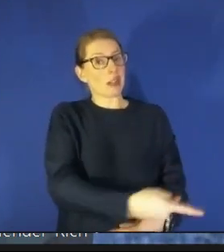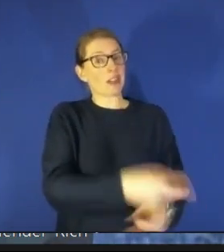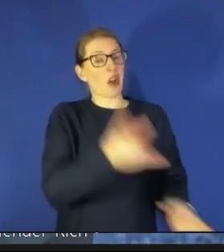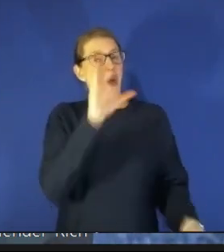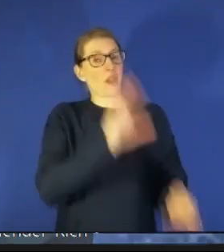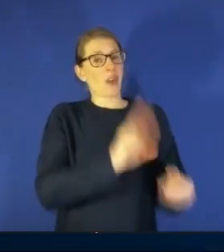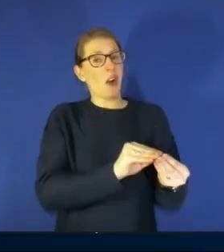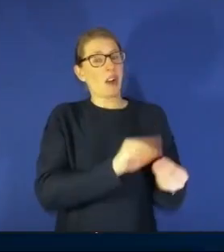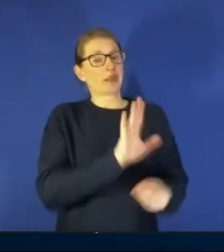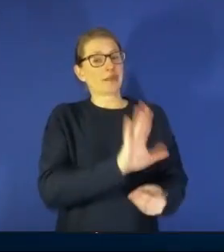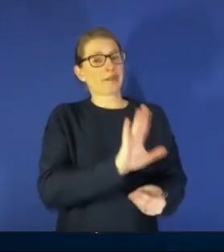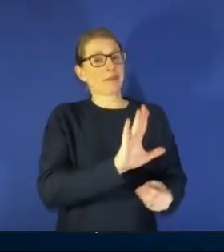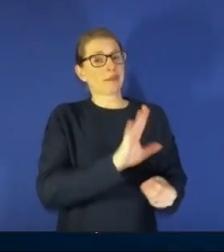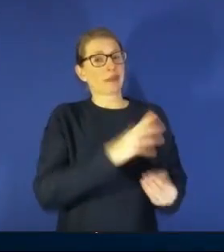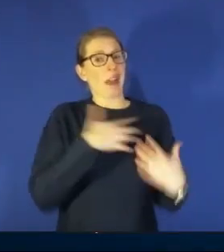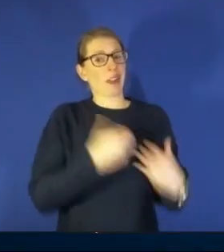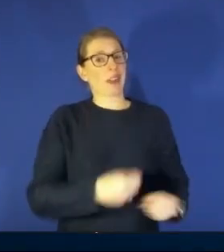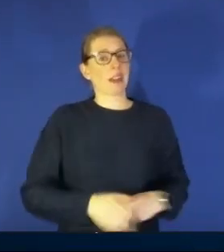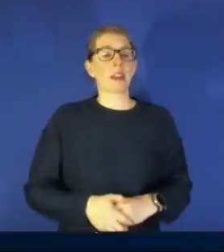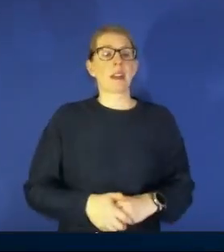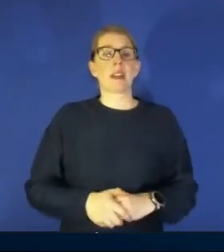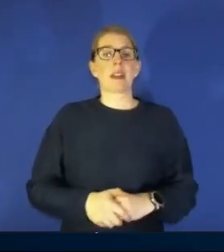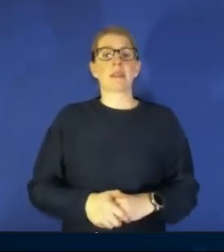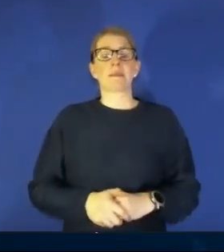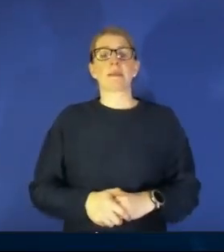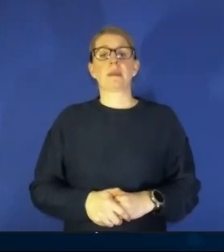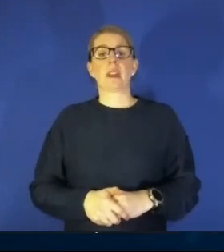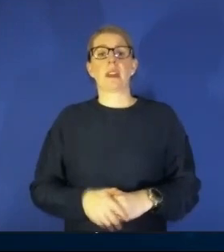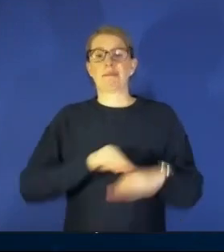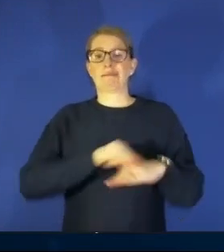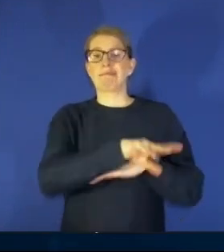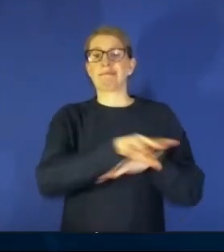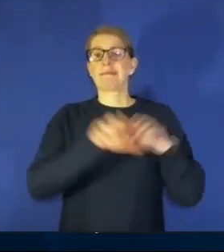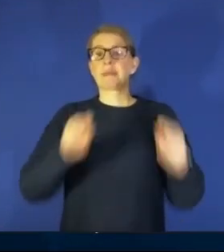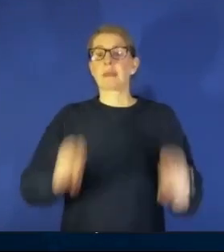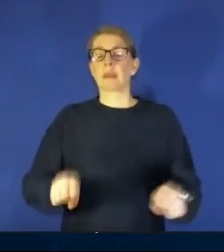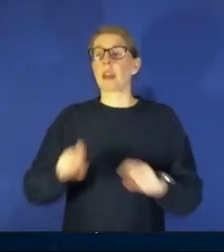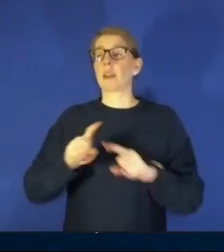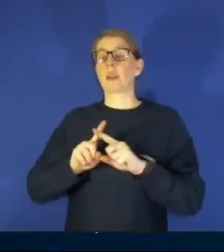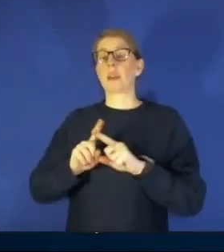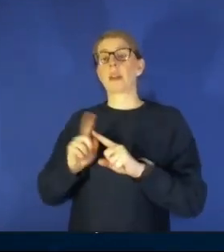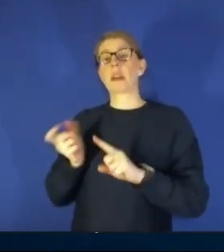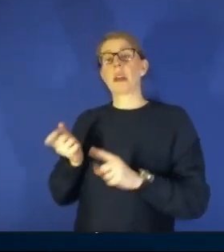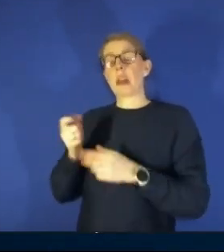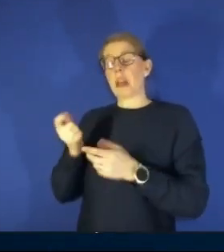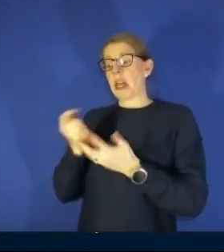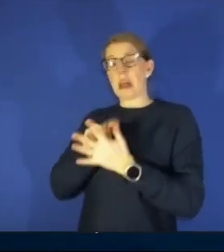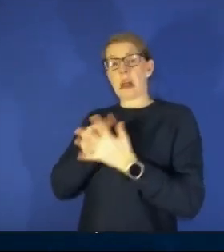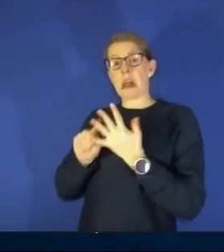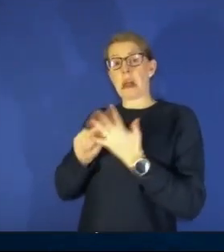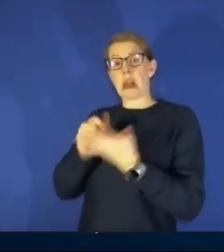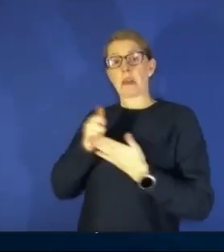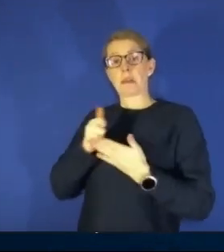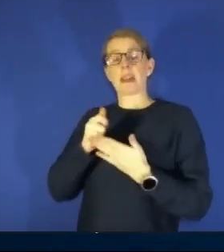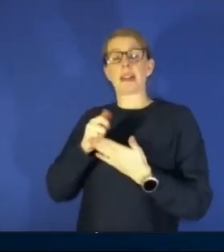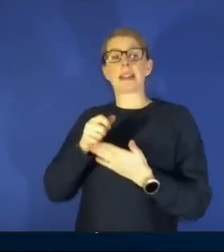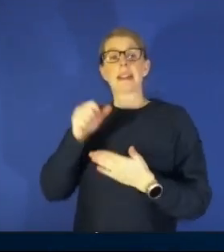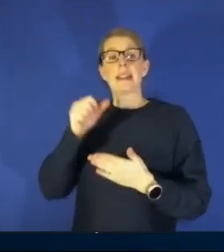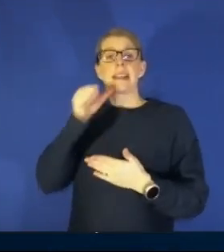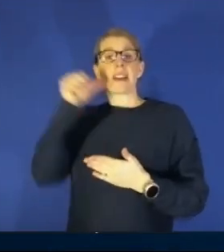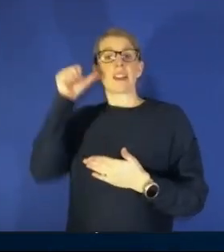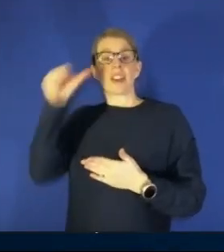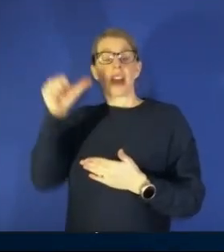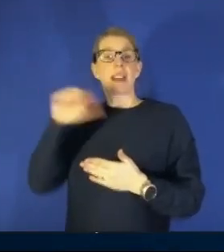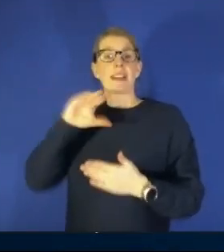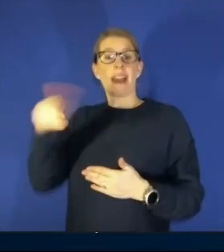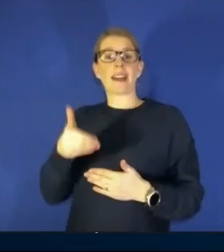health. And what type of exercise makes a difference? I mean, every little bit helps. I mean, we had a guest on here yesterday that climbed a mountain.